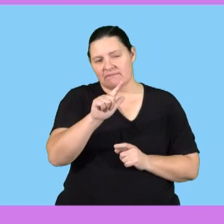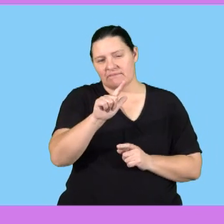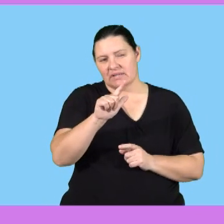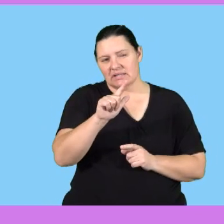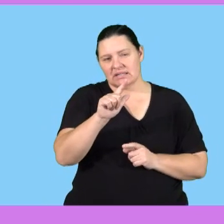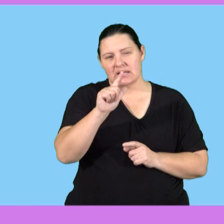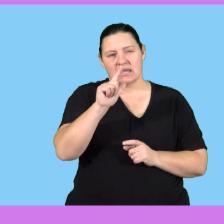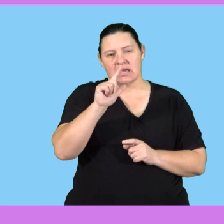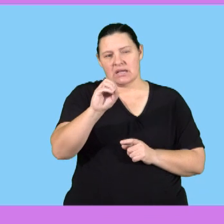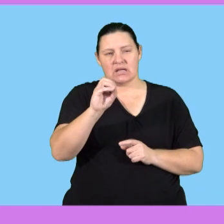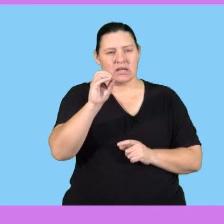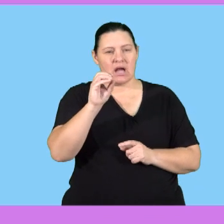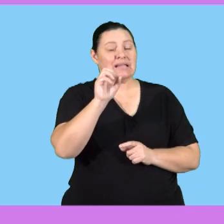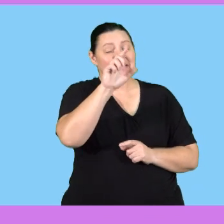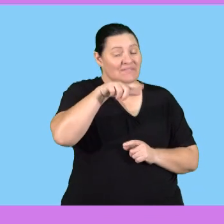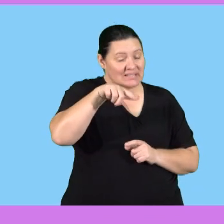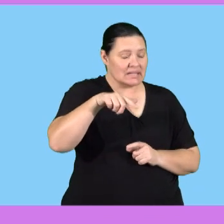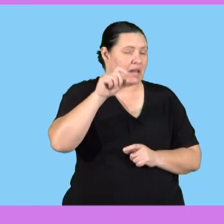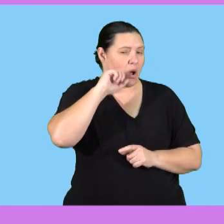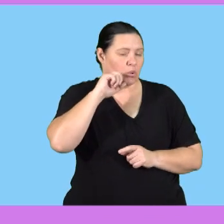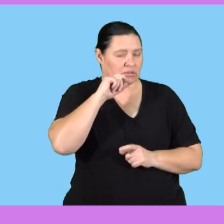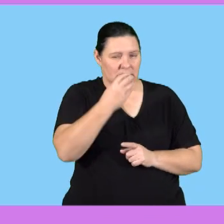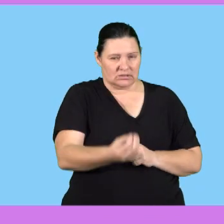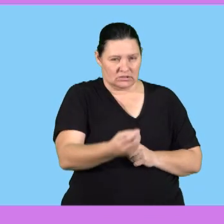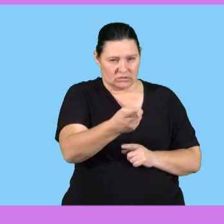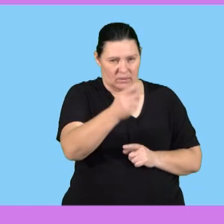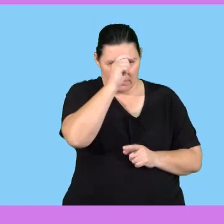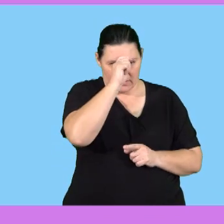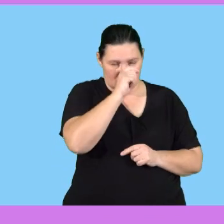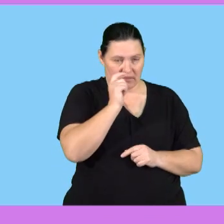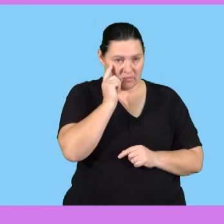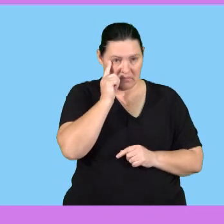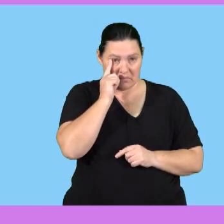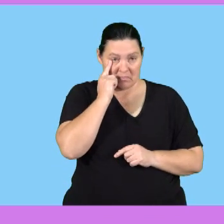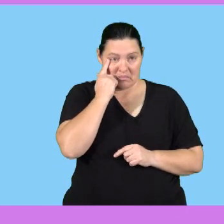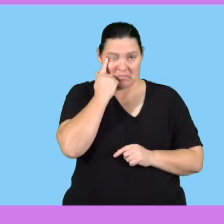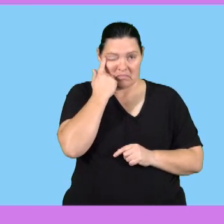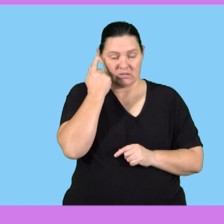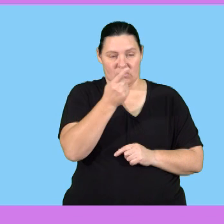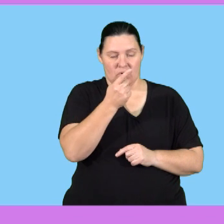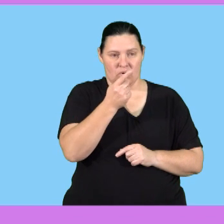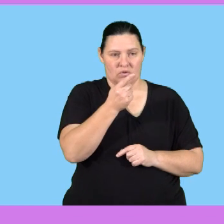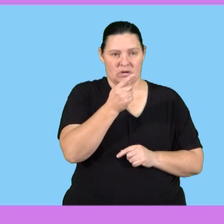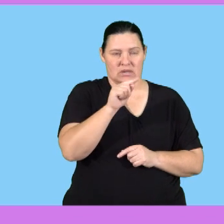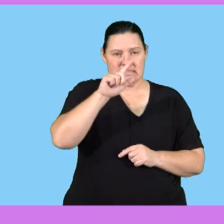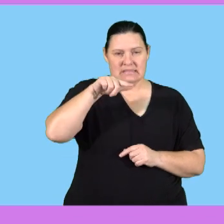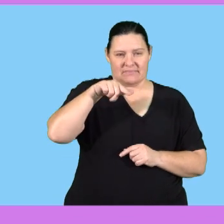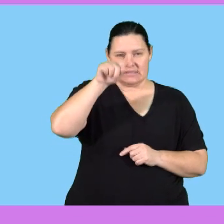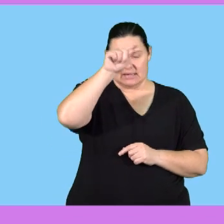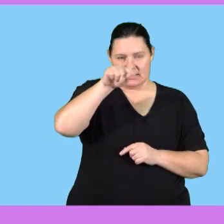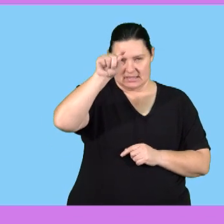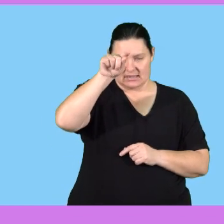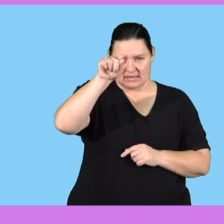a 70-year-old boy. Okay, now let's look at answering this question. So here is